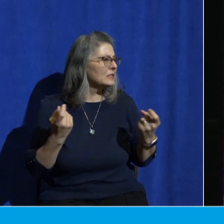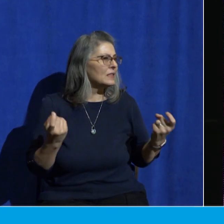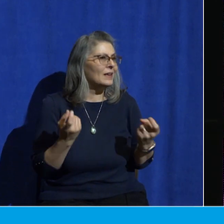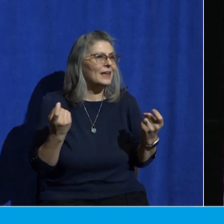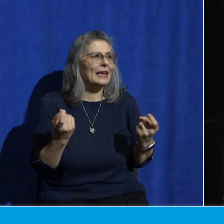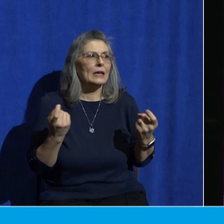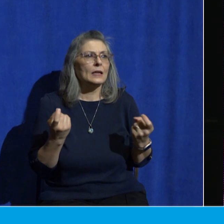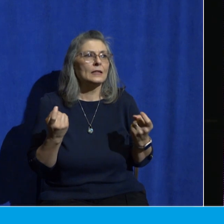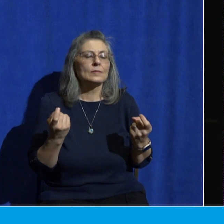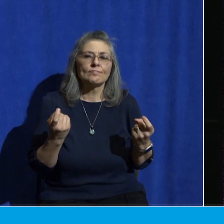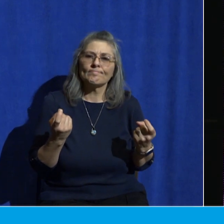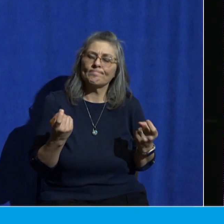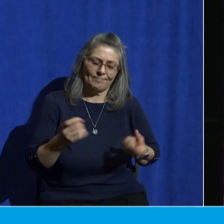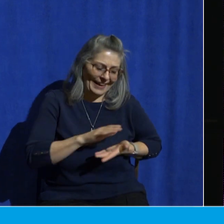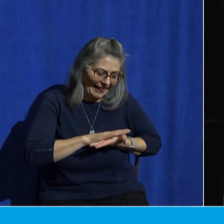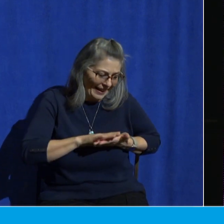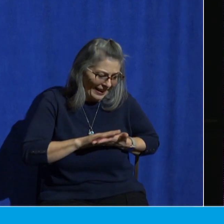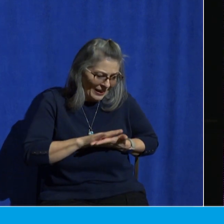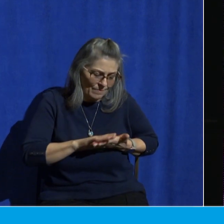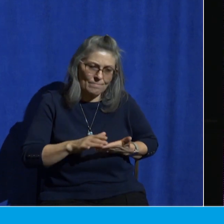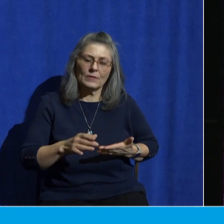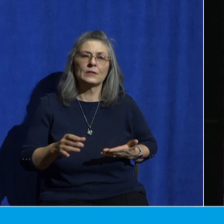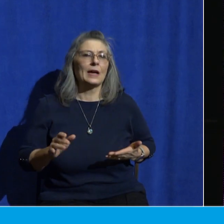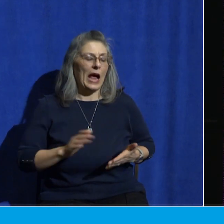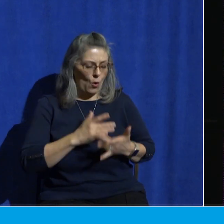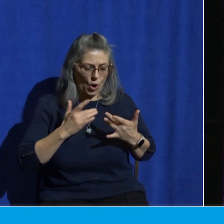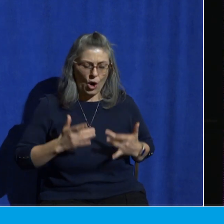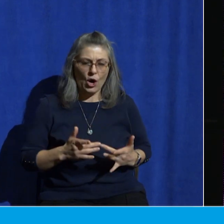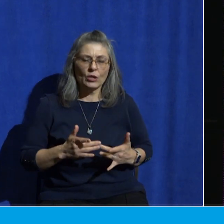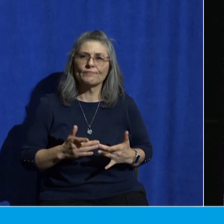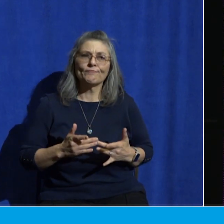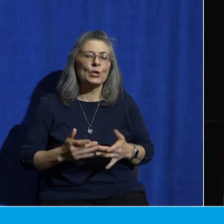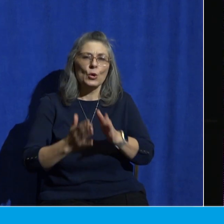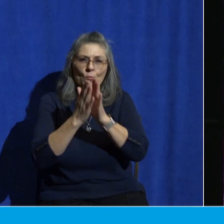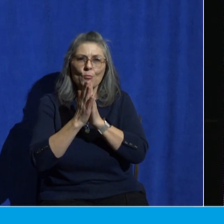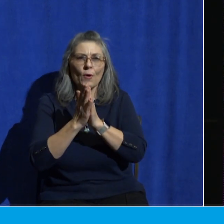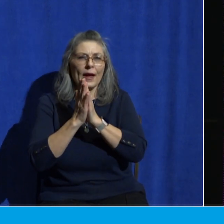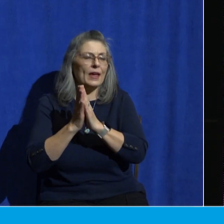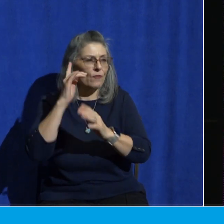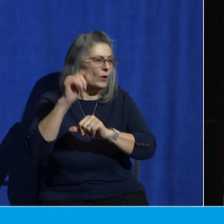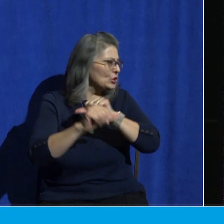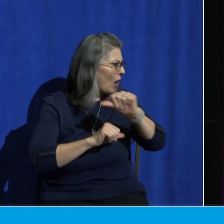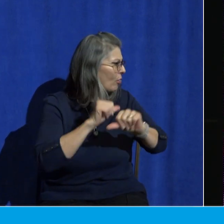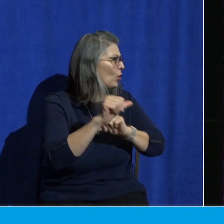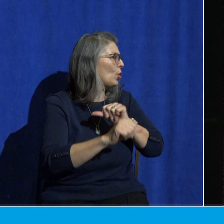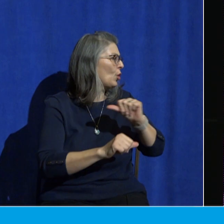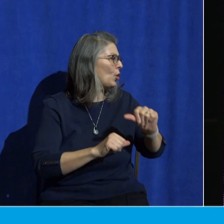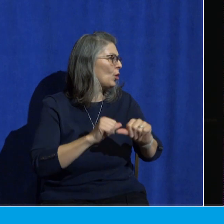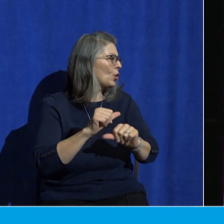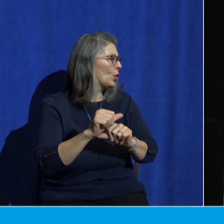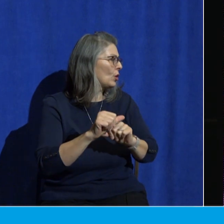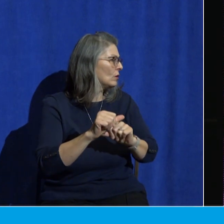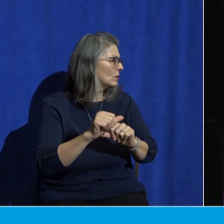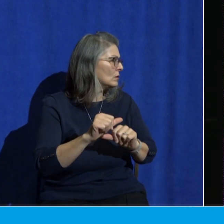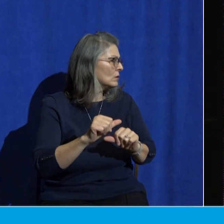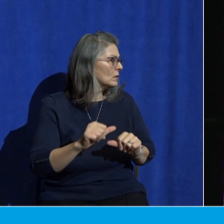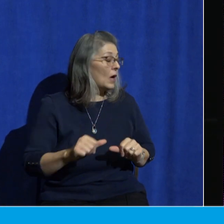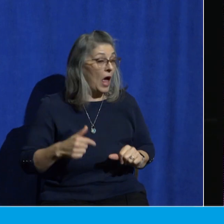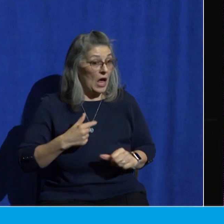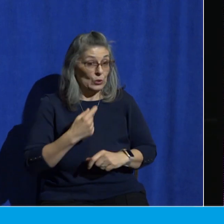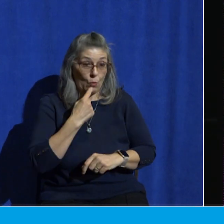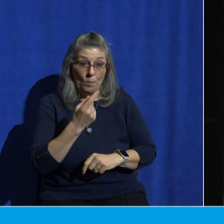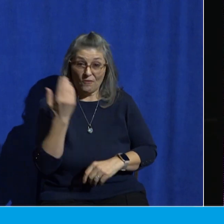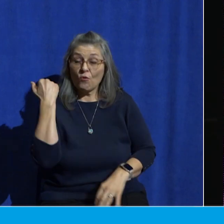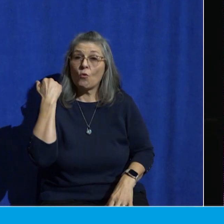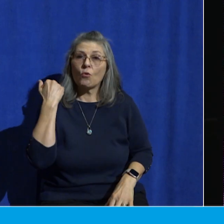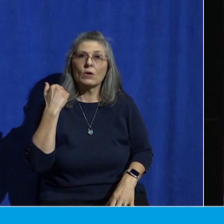cleansing from sin, in intercession for each other. I've shared this before. I'll put it